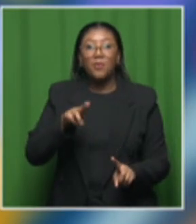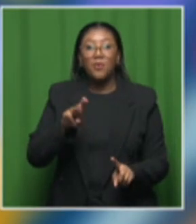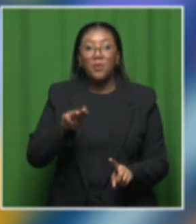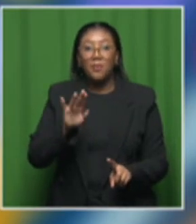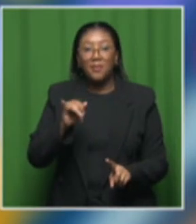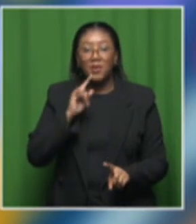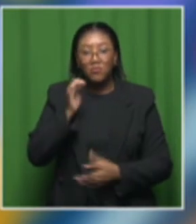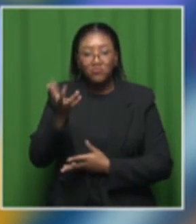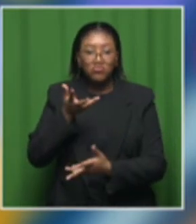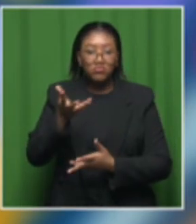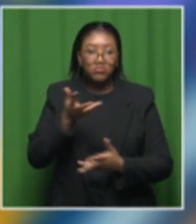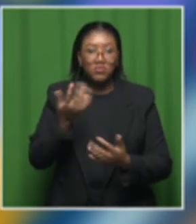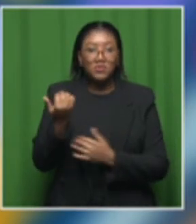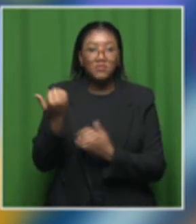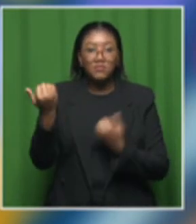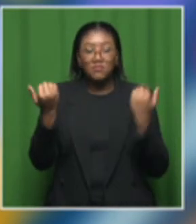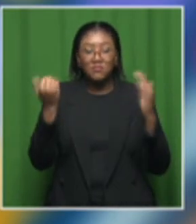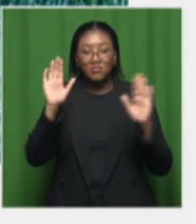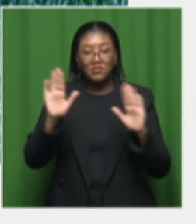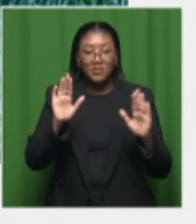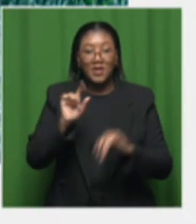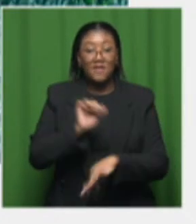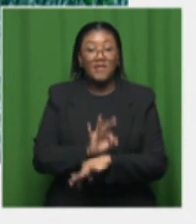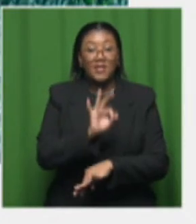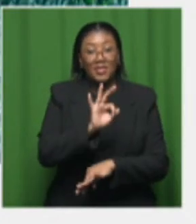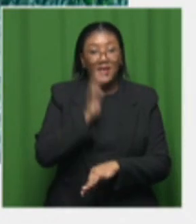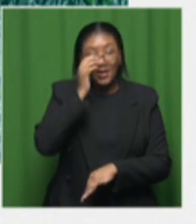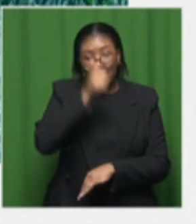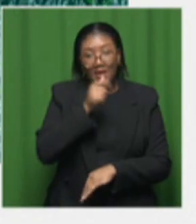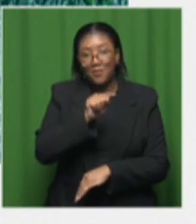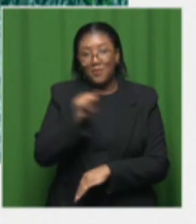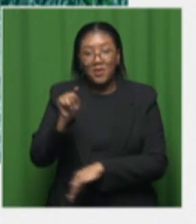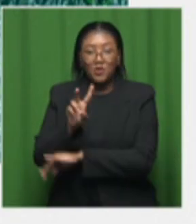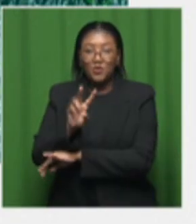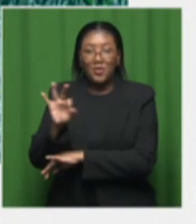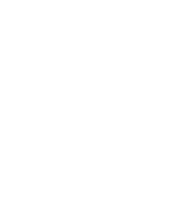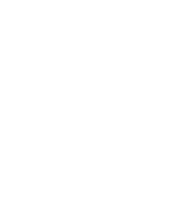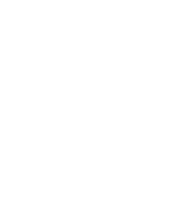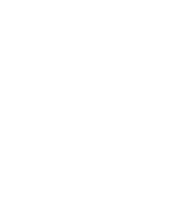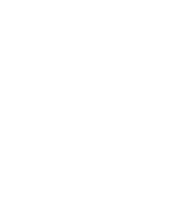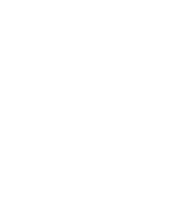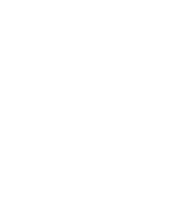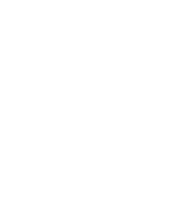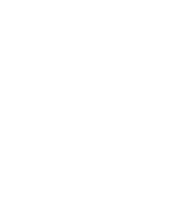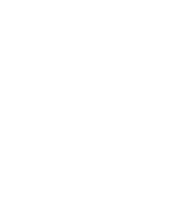showcasing, as you heard, at the Melrose Gallery from the 13th of April, Sunday, up until the 23rd of May.